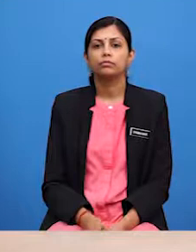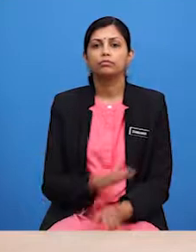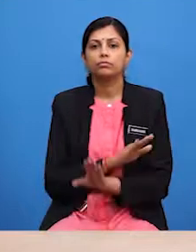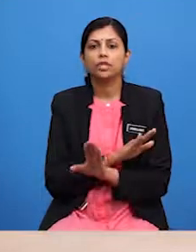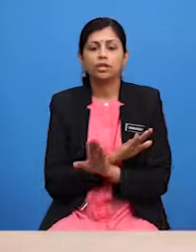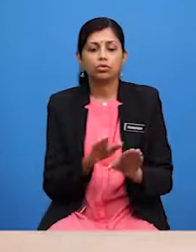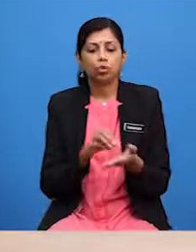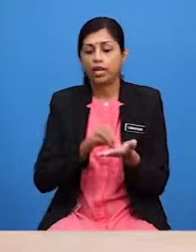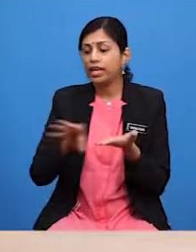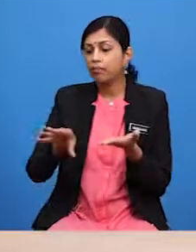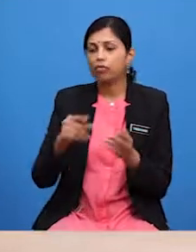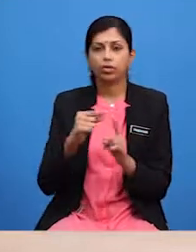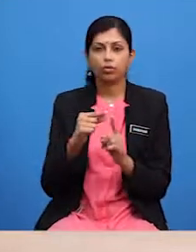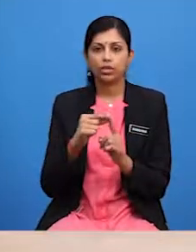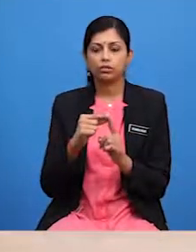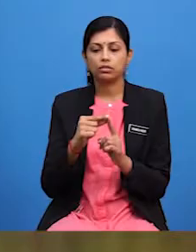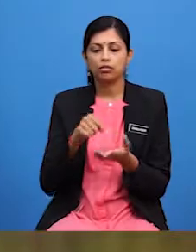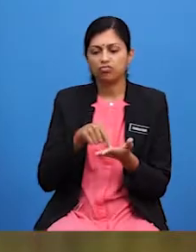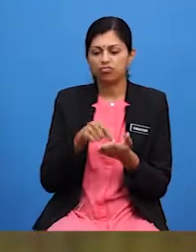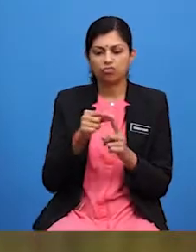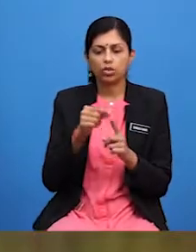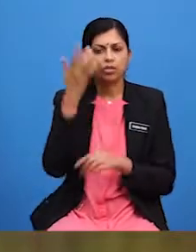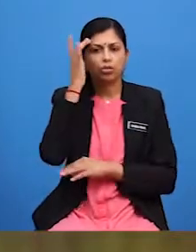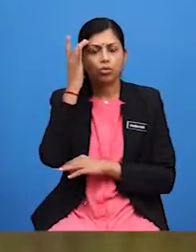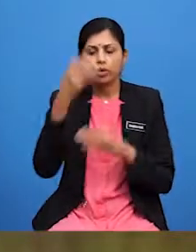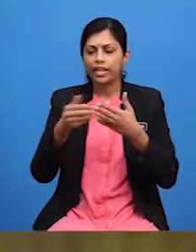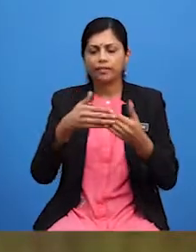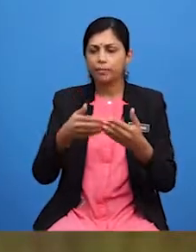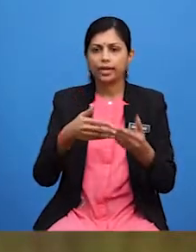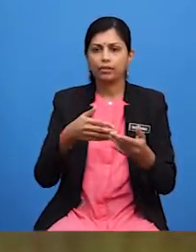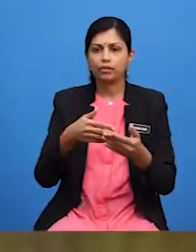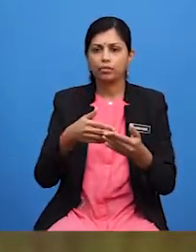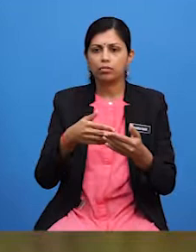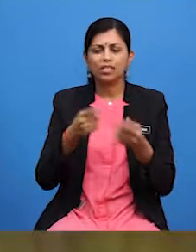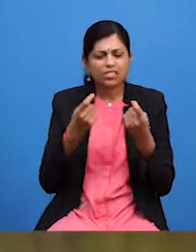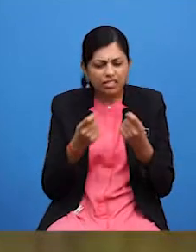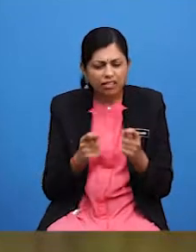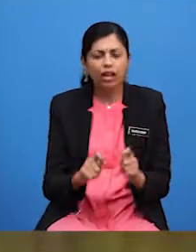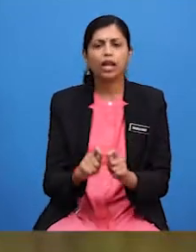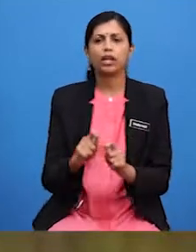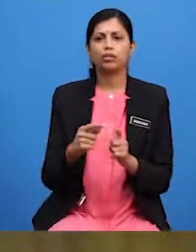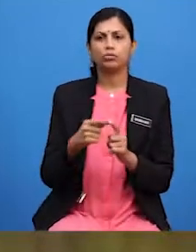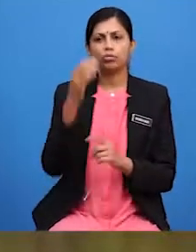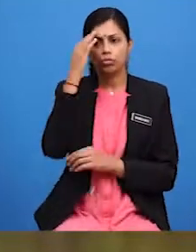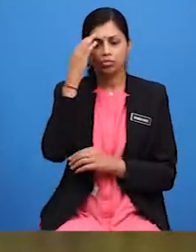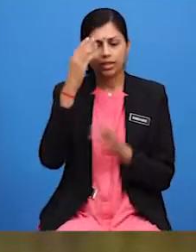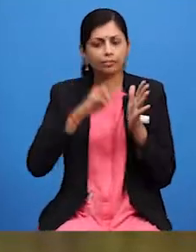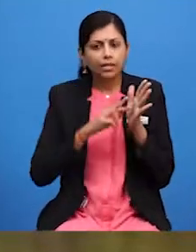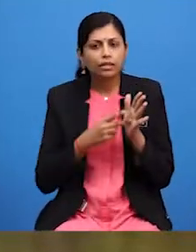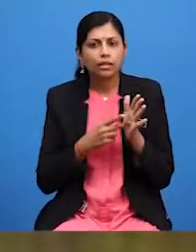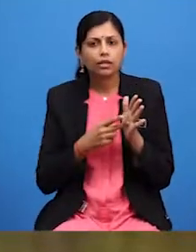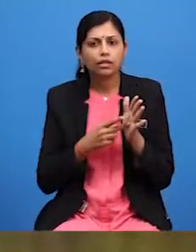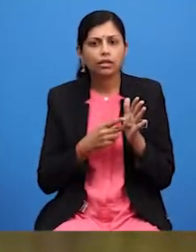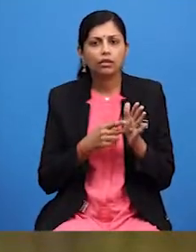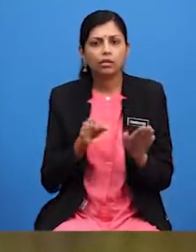don't understand them. Put in some effort to know the meaning of the words.